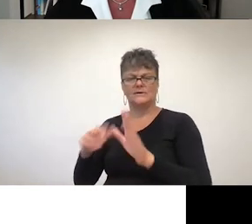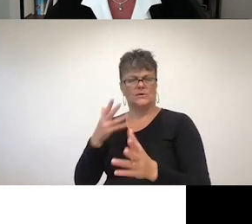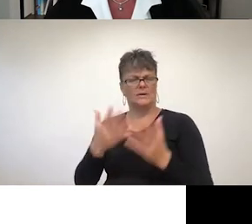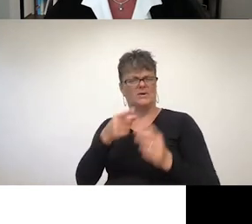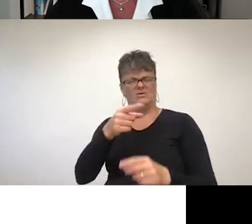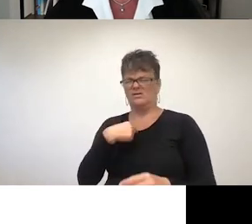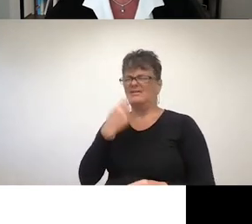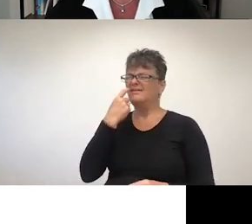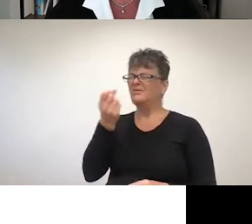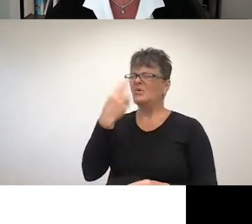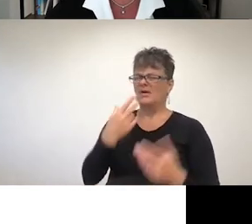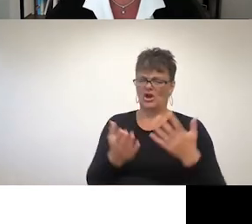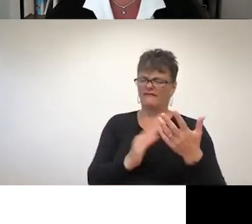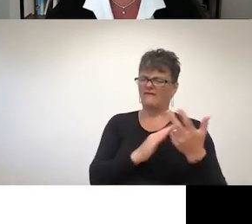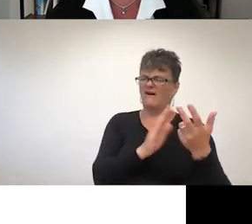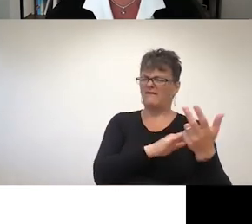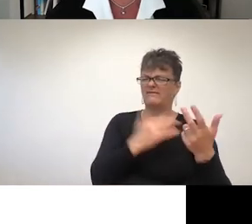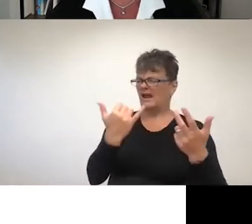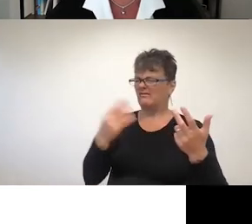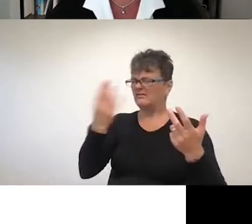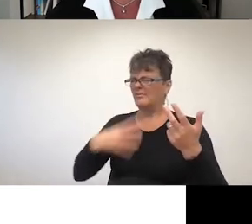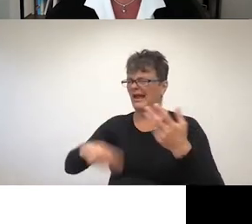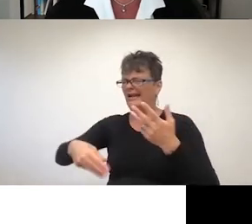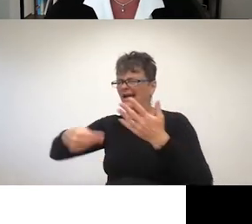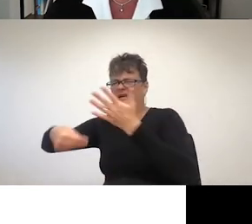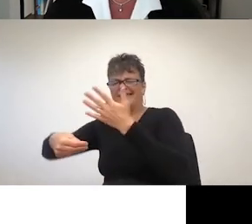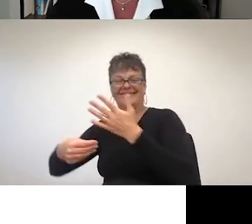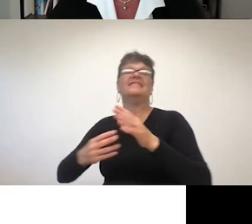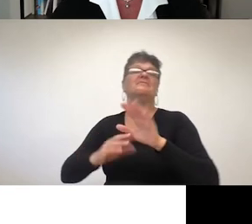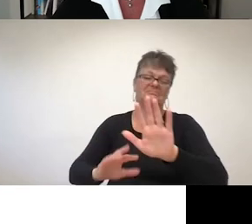but where I really want to go with this is to be